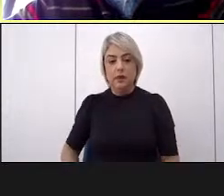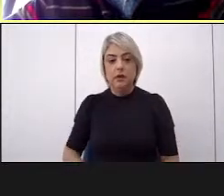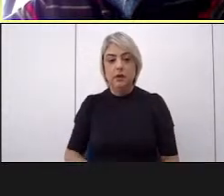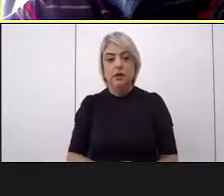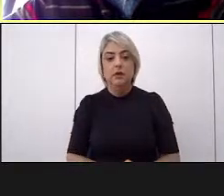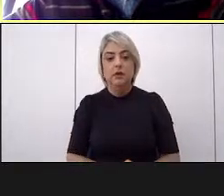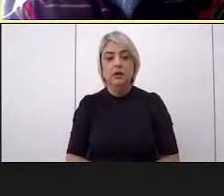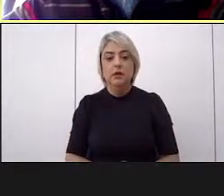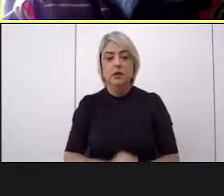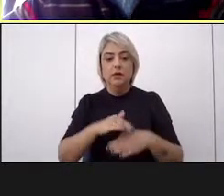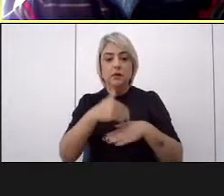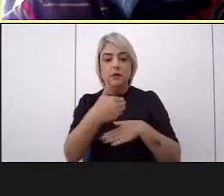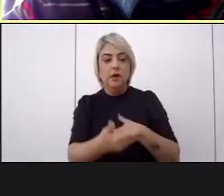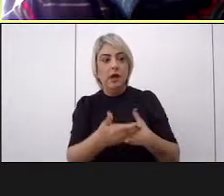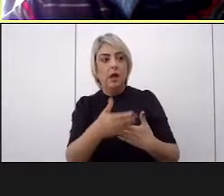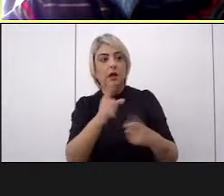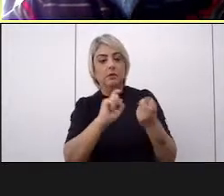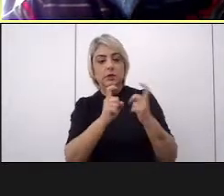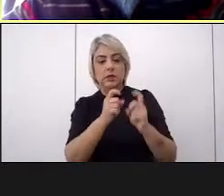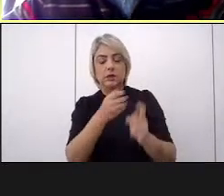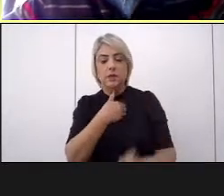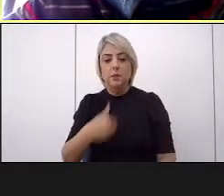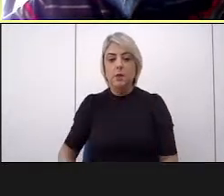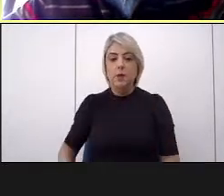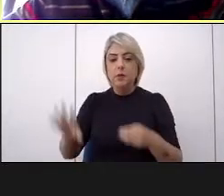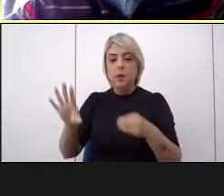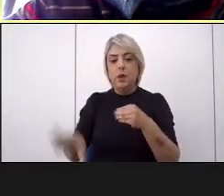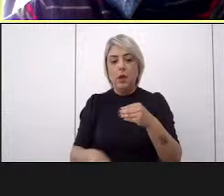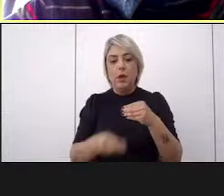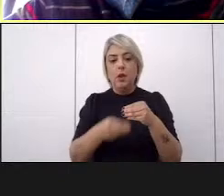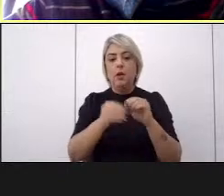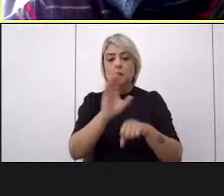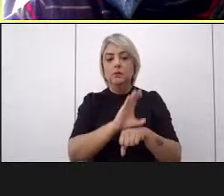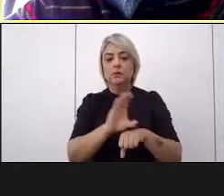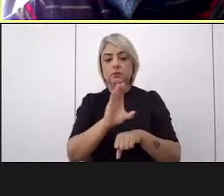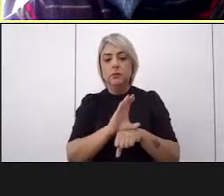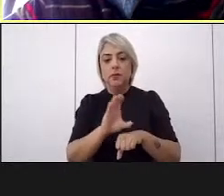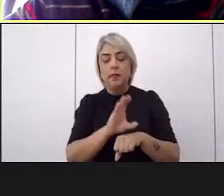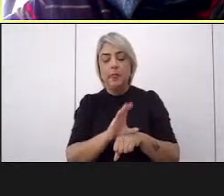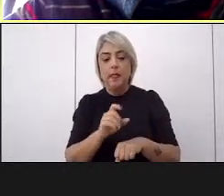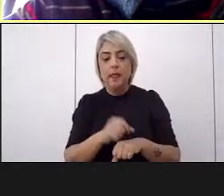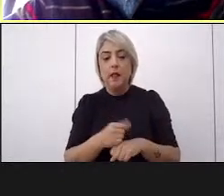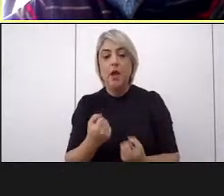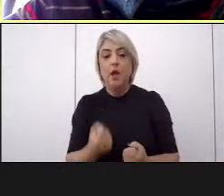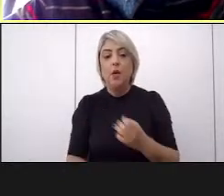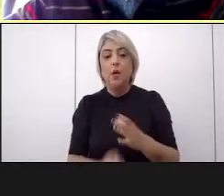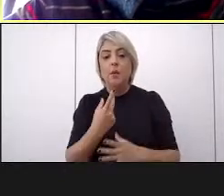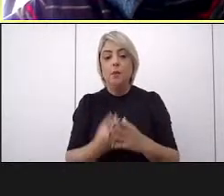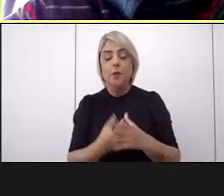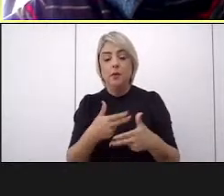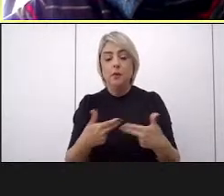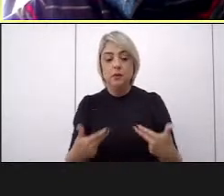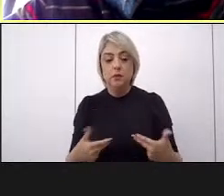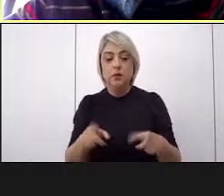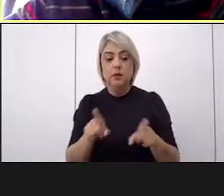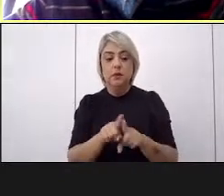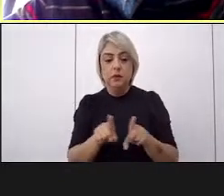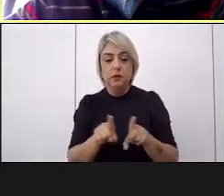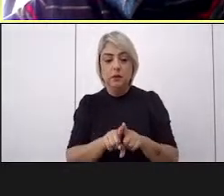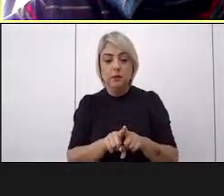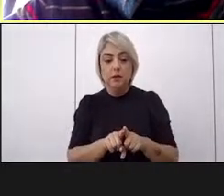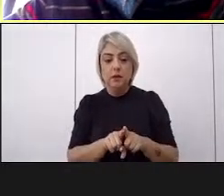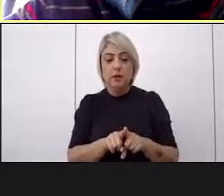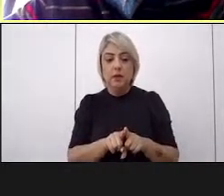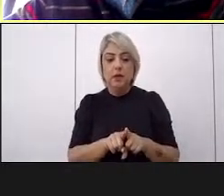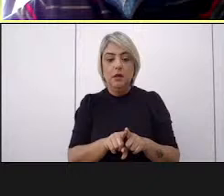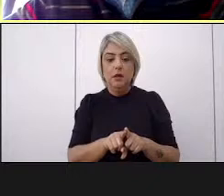studies 4 aspects of this complexification, which are the managerialization of law, its